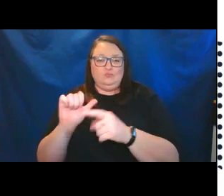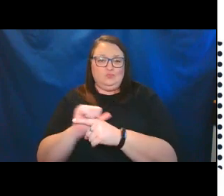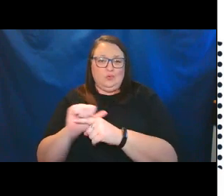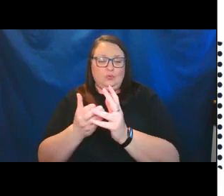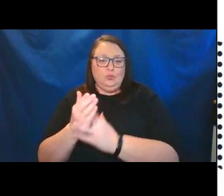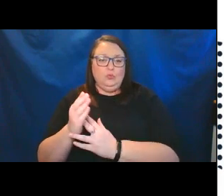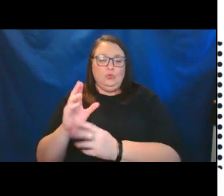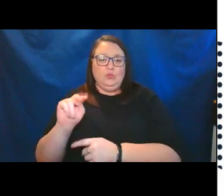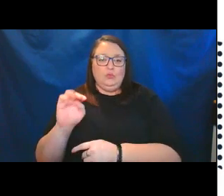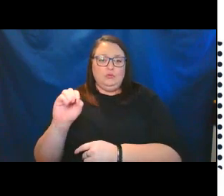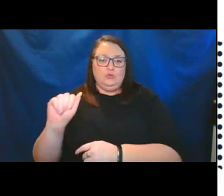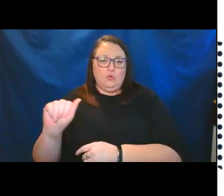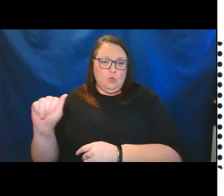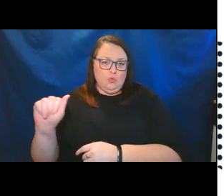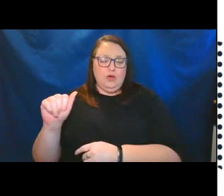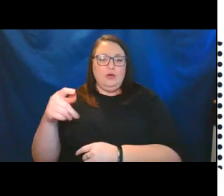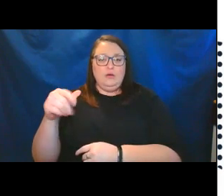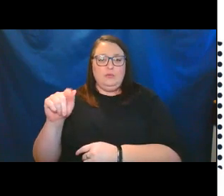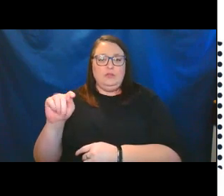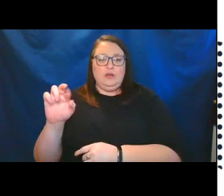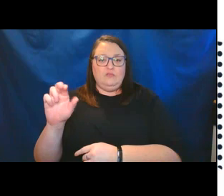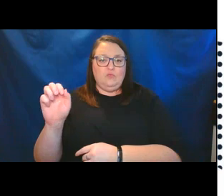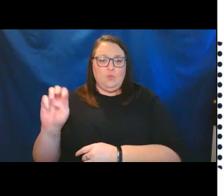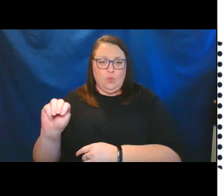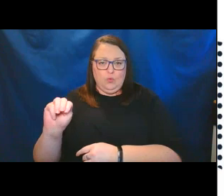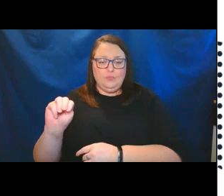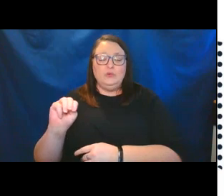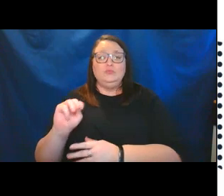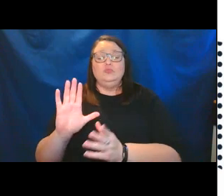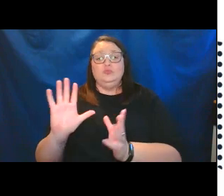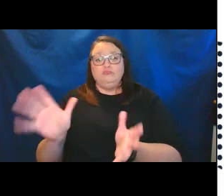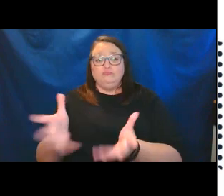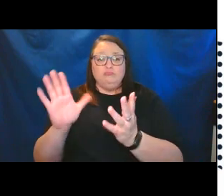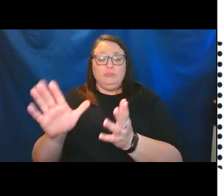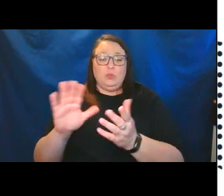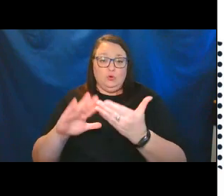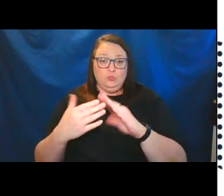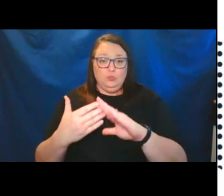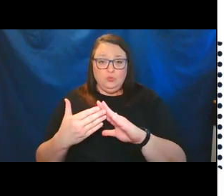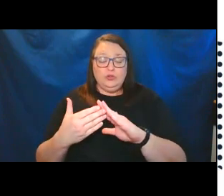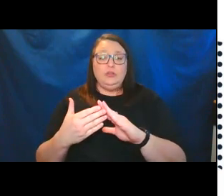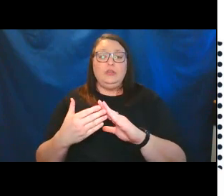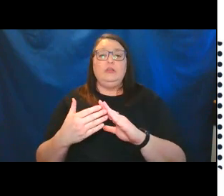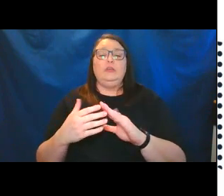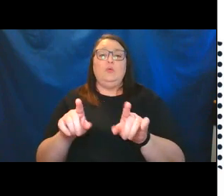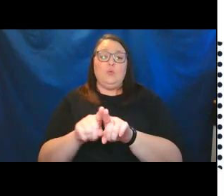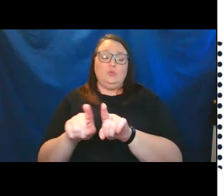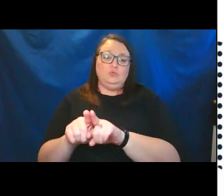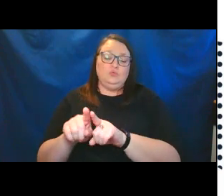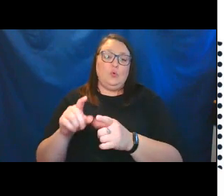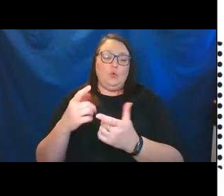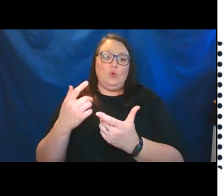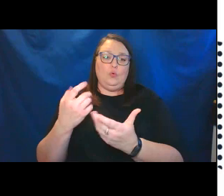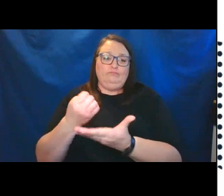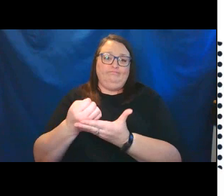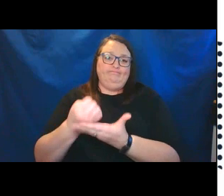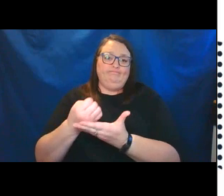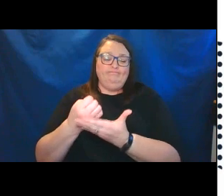elevate not only their community, climatically speaking, but also the socioeconomic status of those